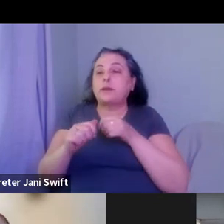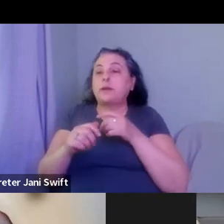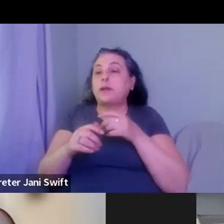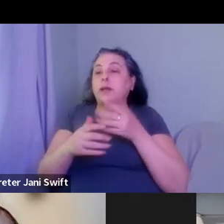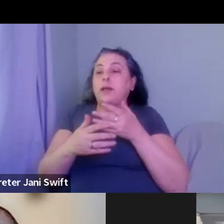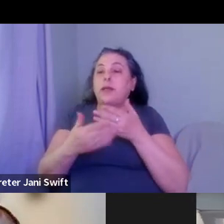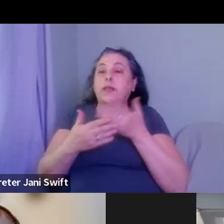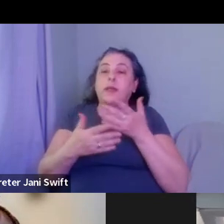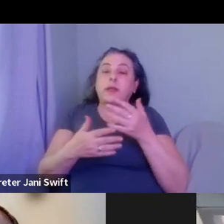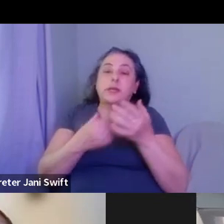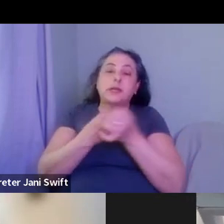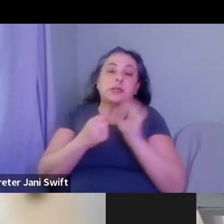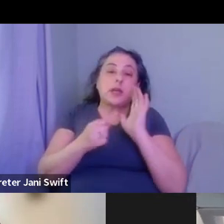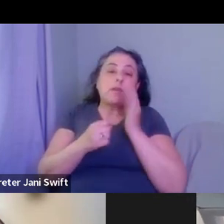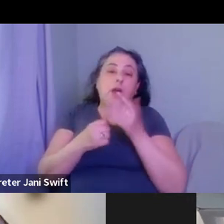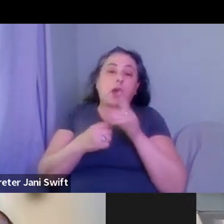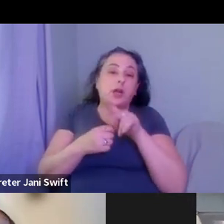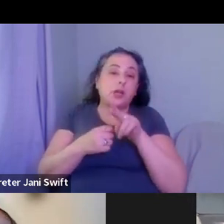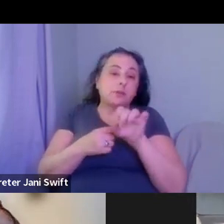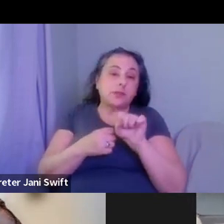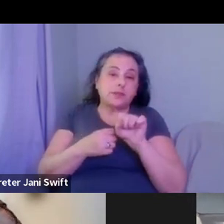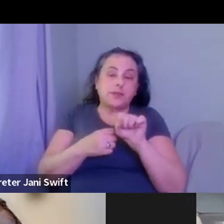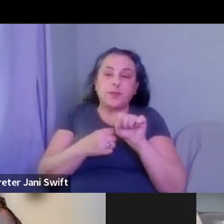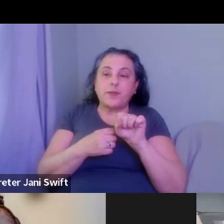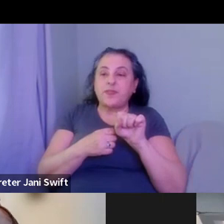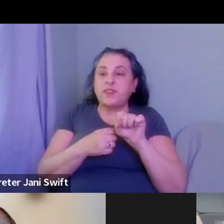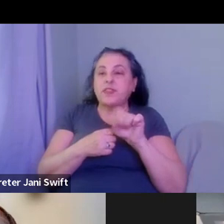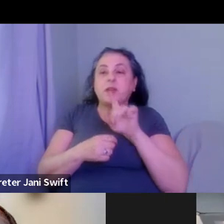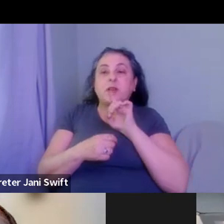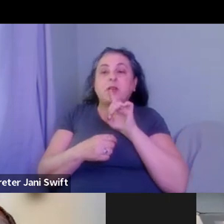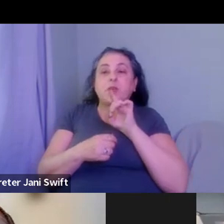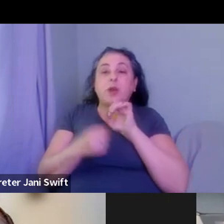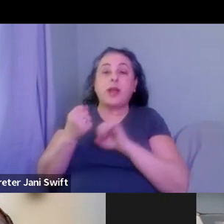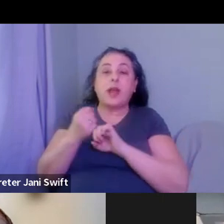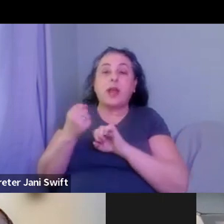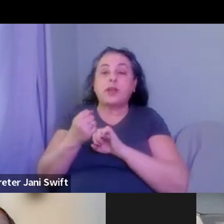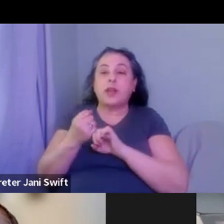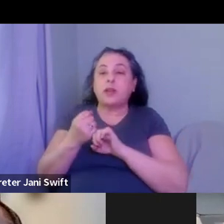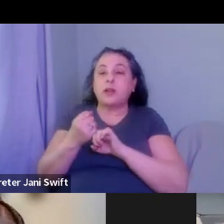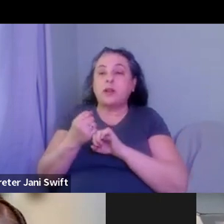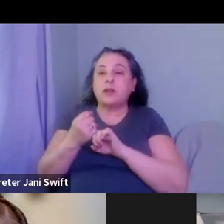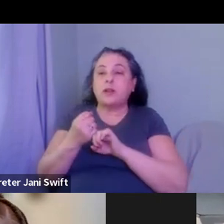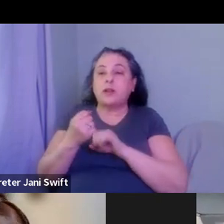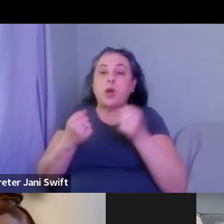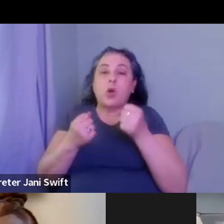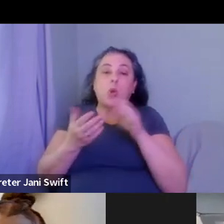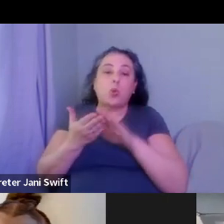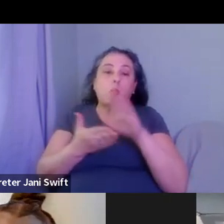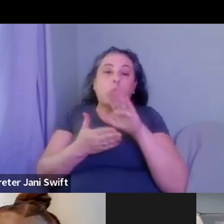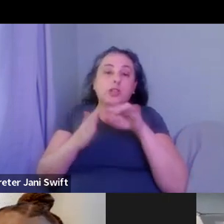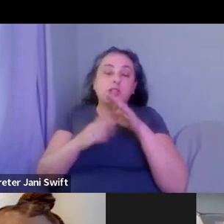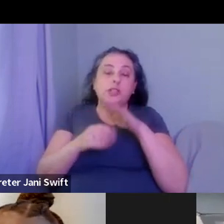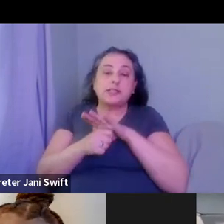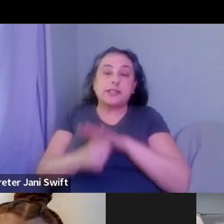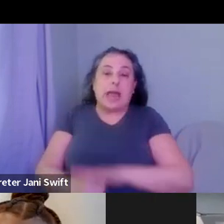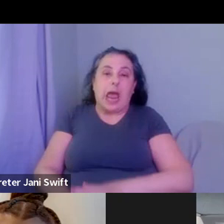like save our tips. And they are really advocating to hold wages down. And